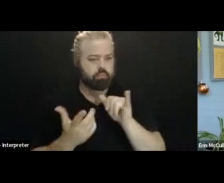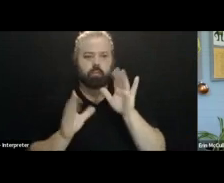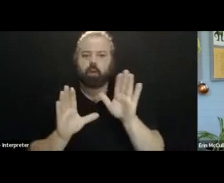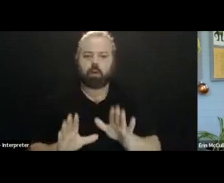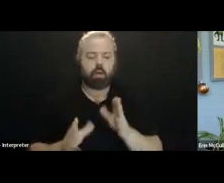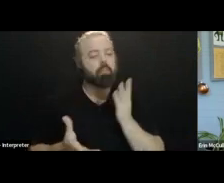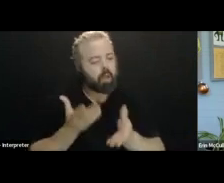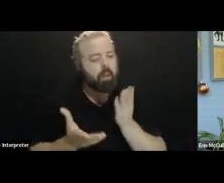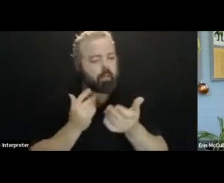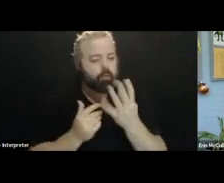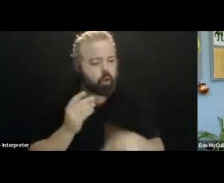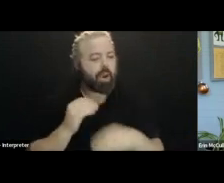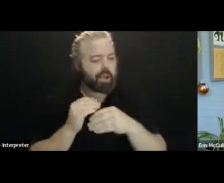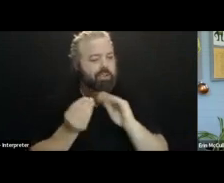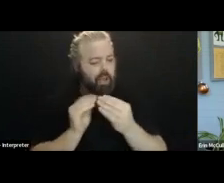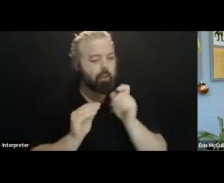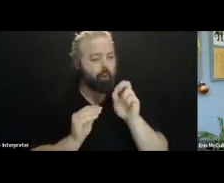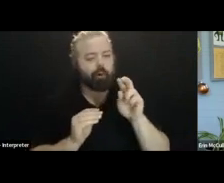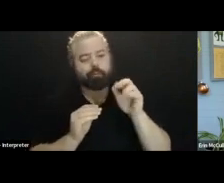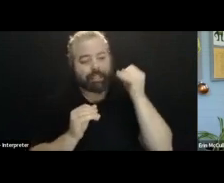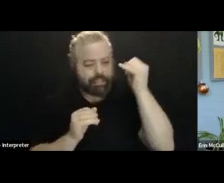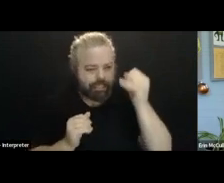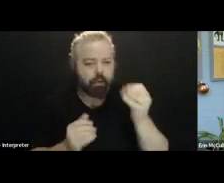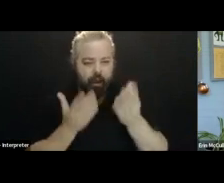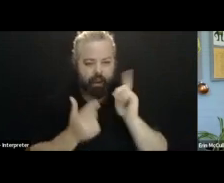delete a couple extra numbers or dashes that are generated though.